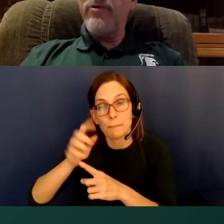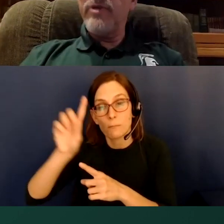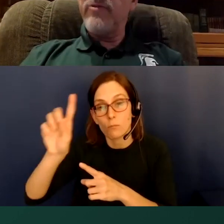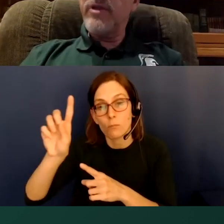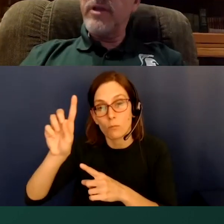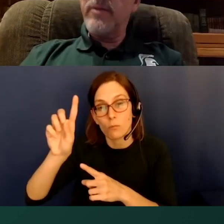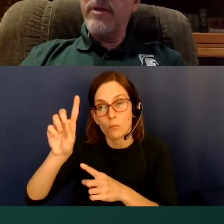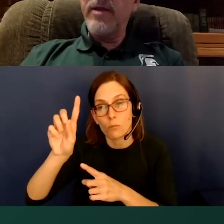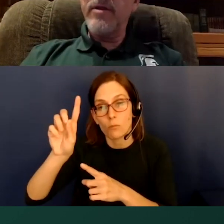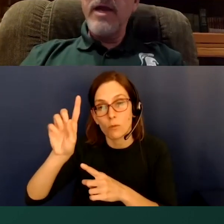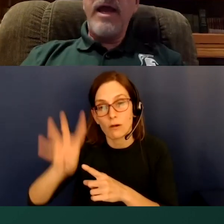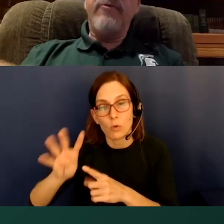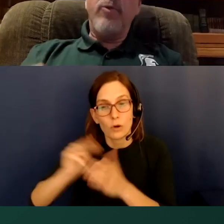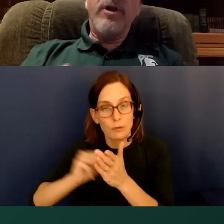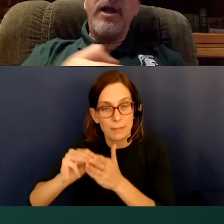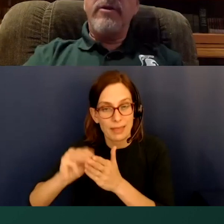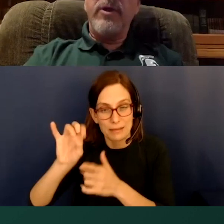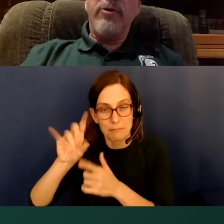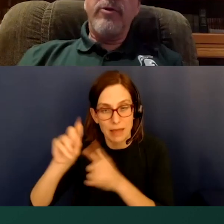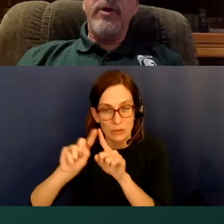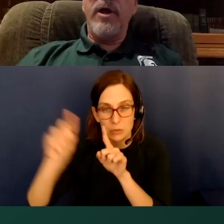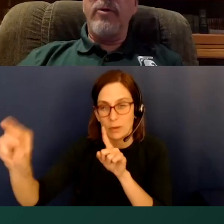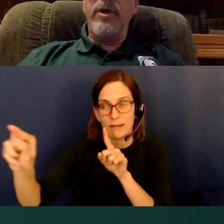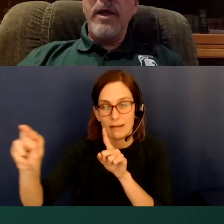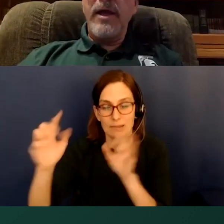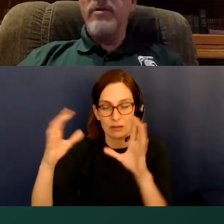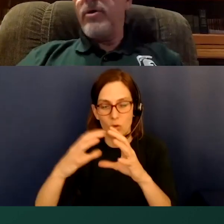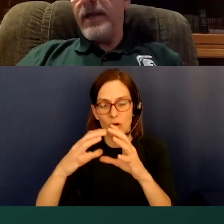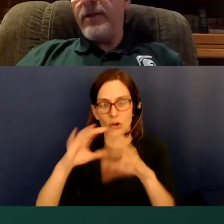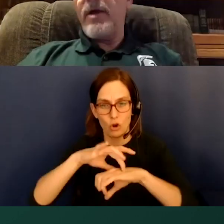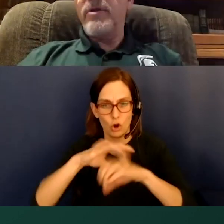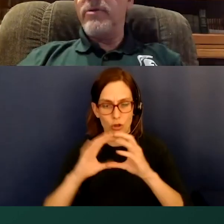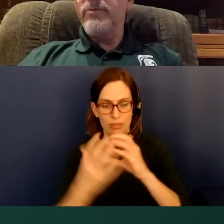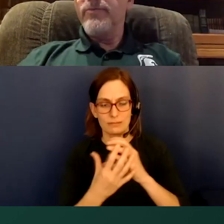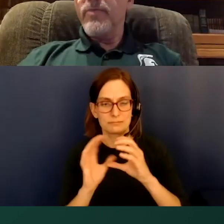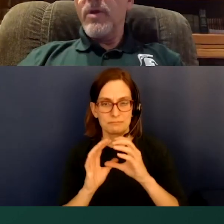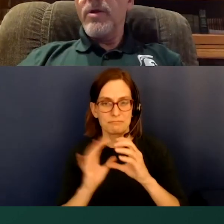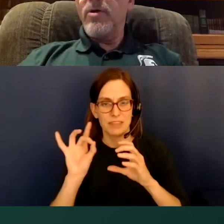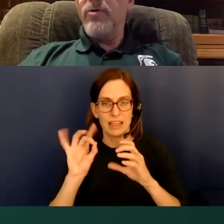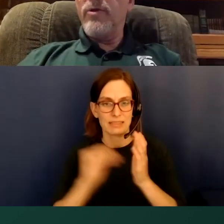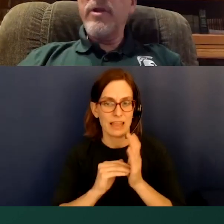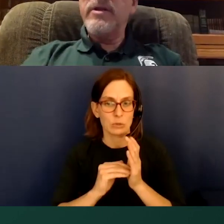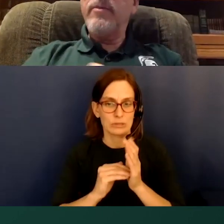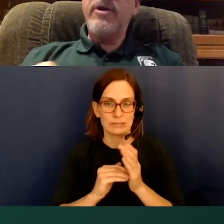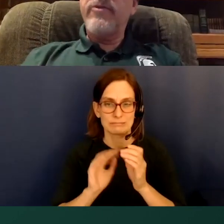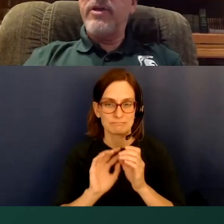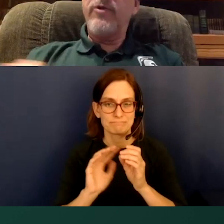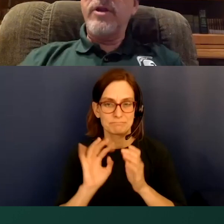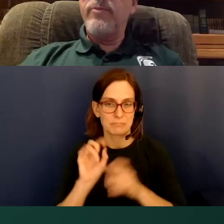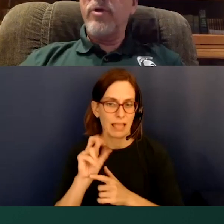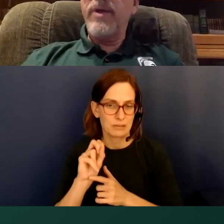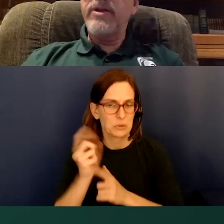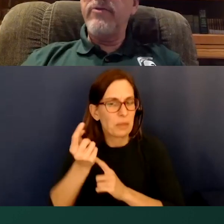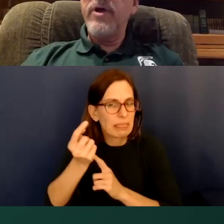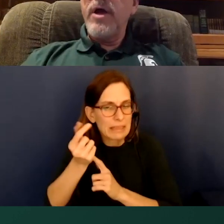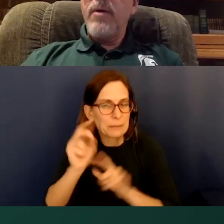away, usually just a little bit less. And from one side of the Earth to the other is about 8,000. So there is a little bit of a difference